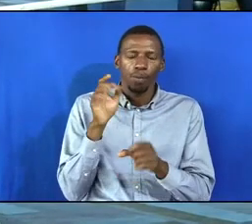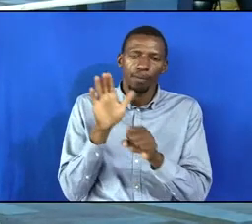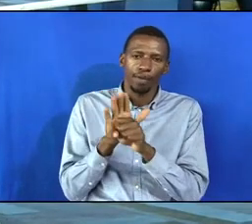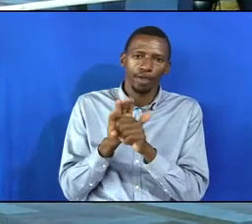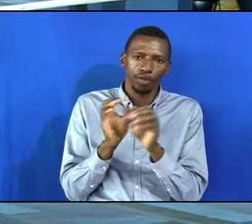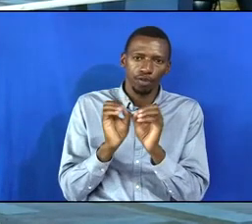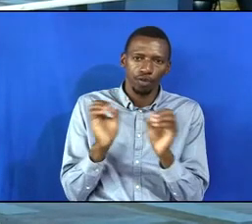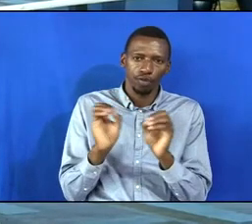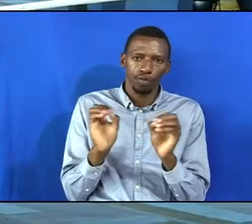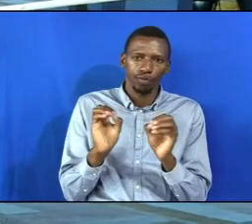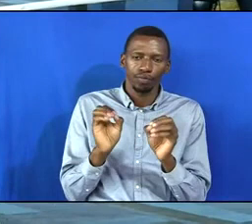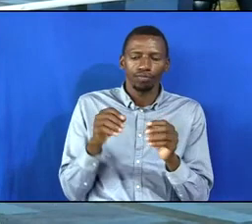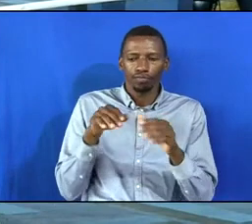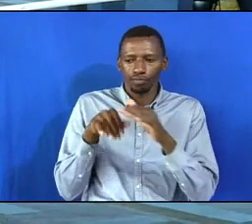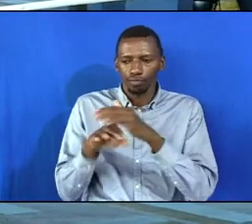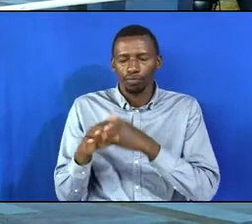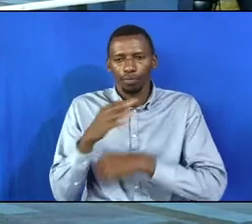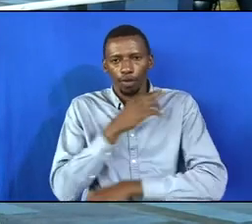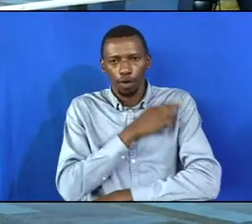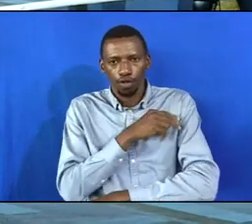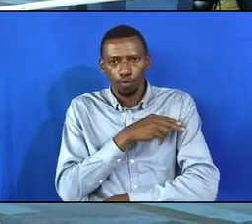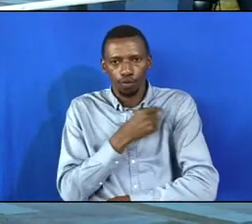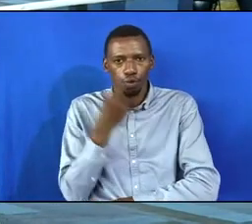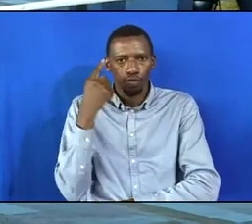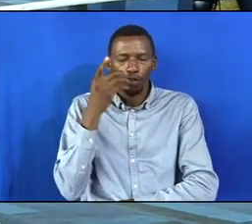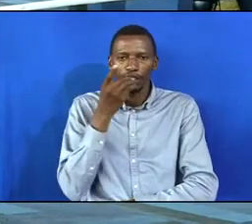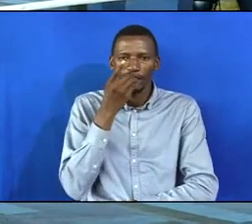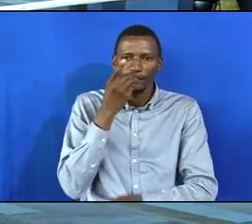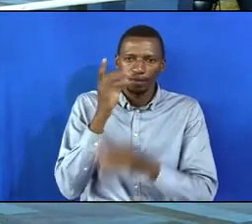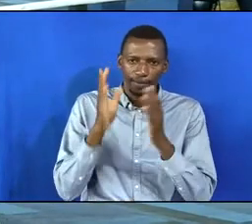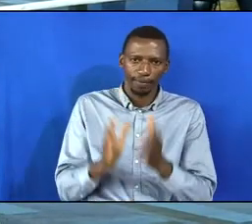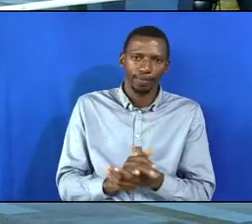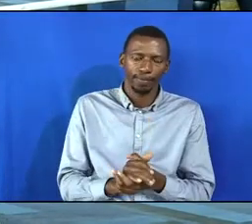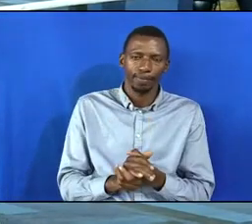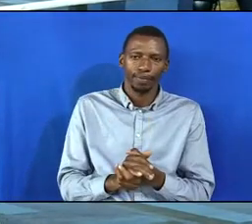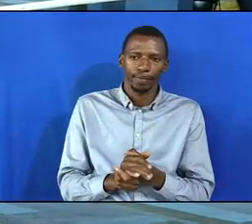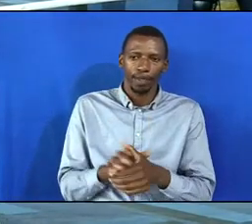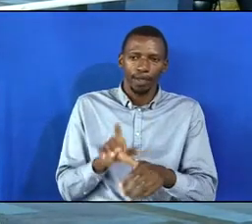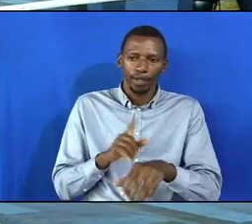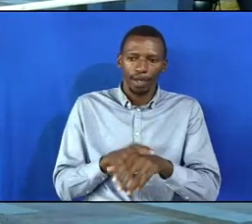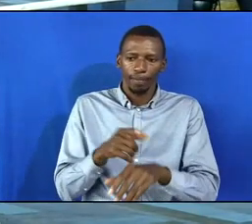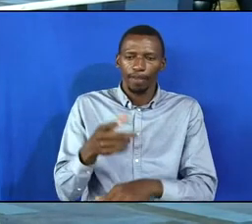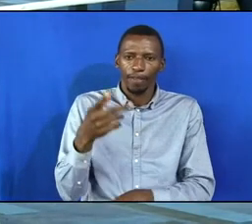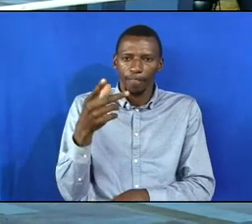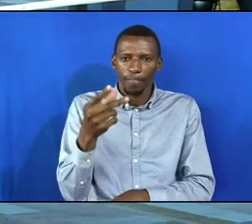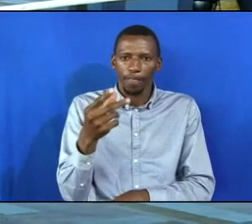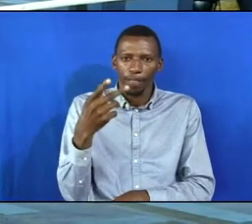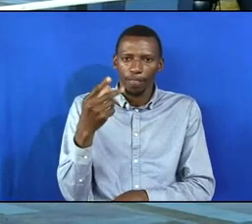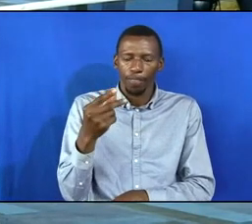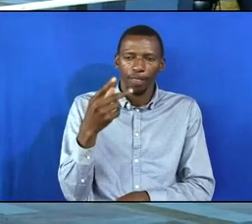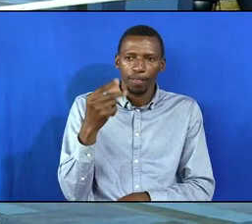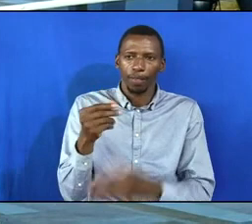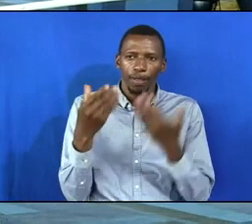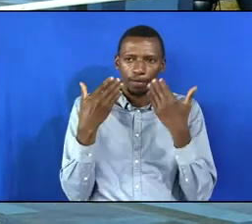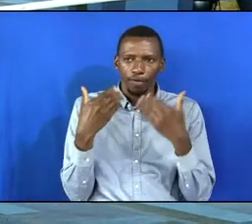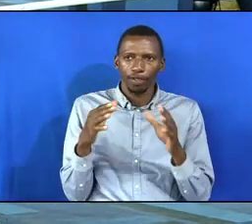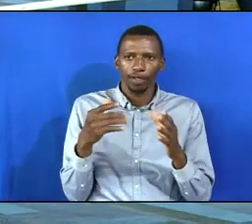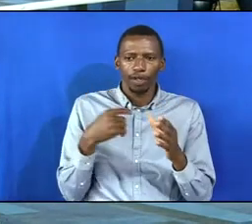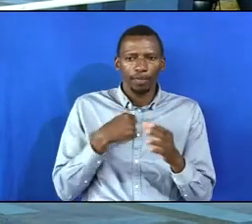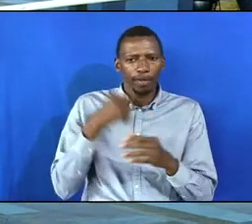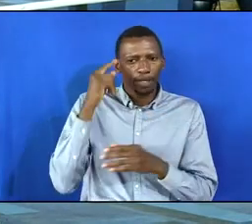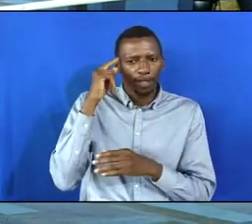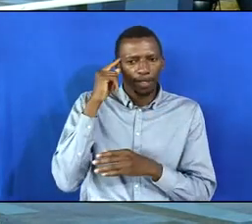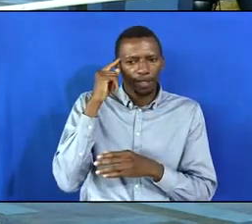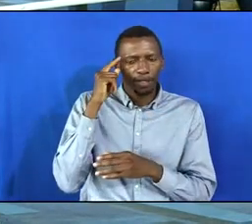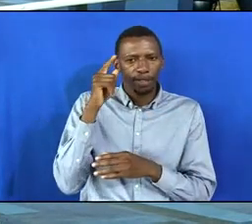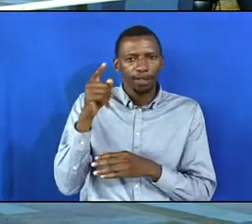teeth. So when I went there, after his injections, by the way, I thought the dentist